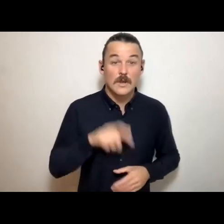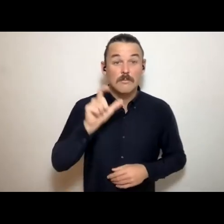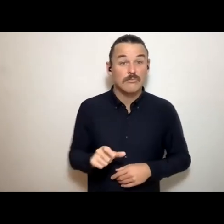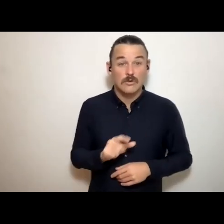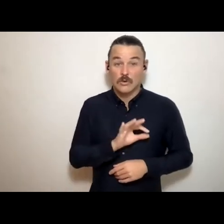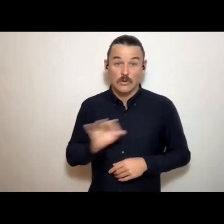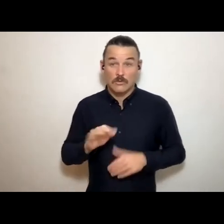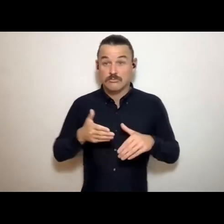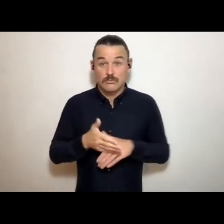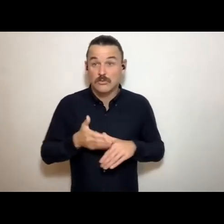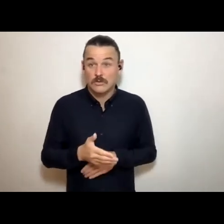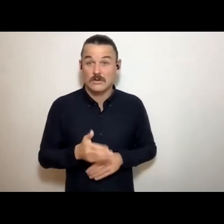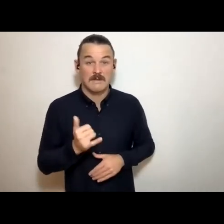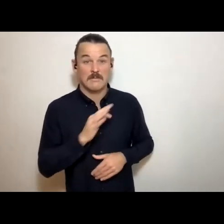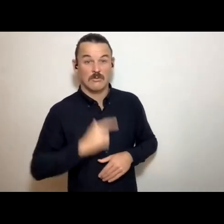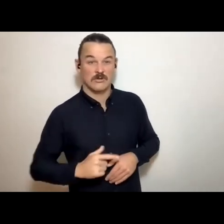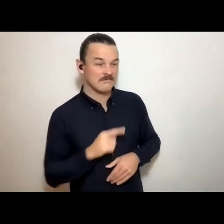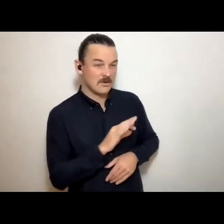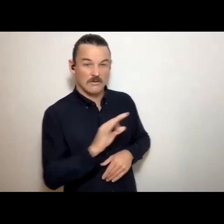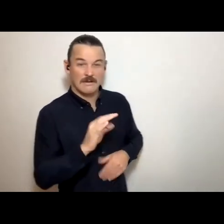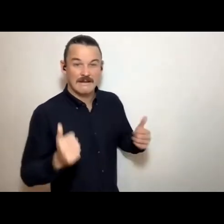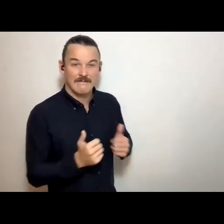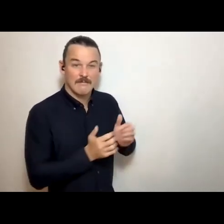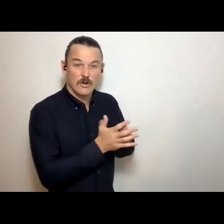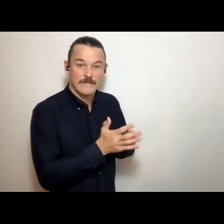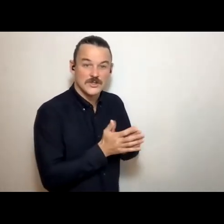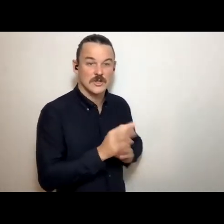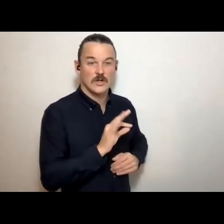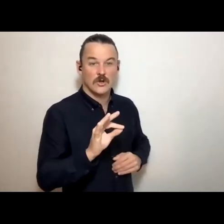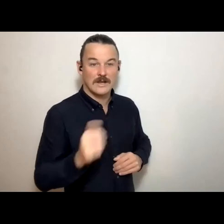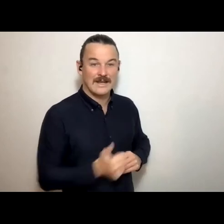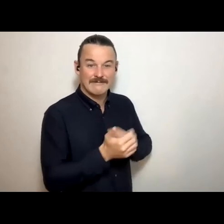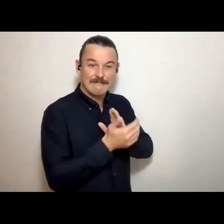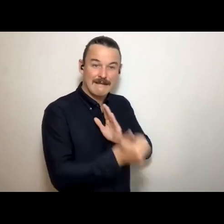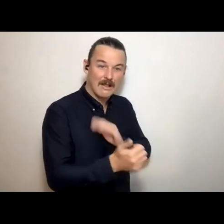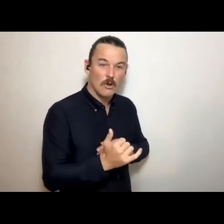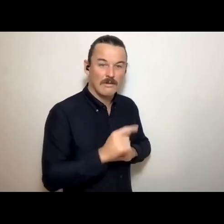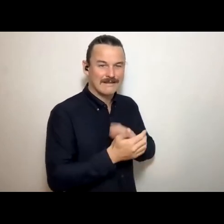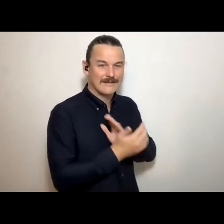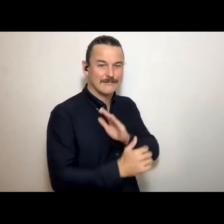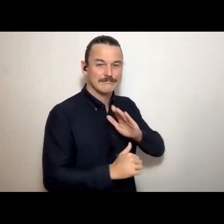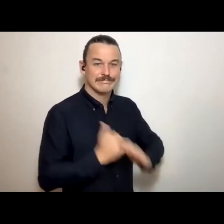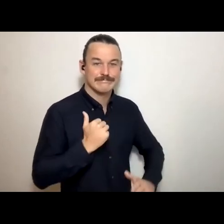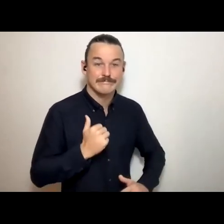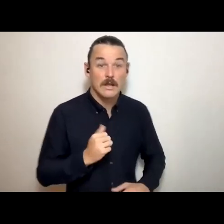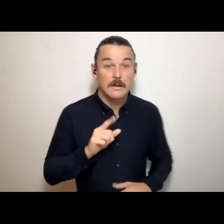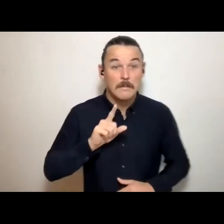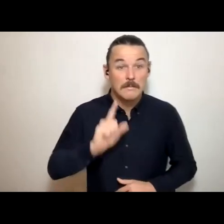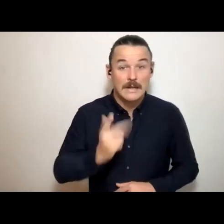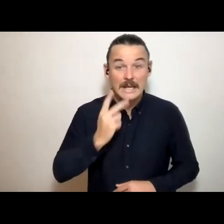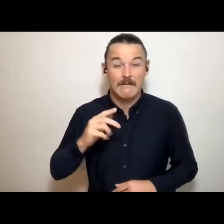explained by a lack of motivation, skills, or perhaps even in confidence. Yet if hundreds of thousands of people are